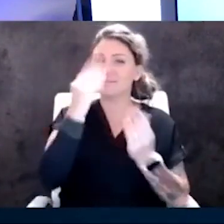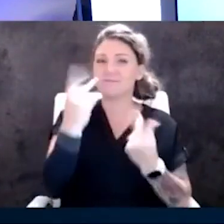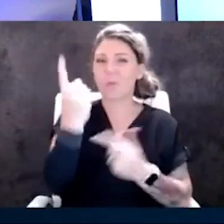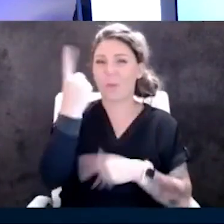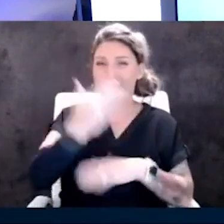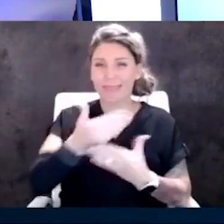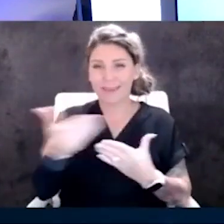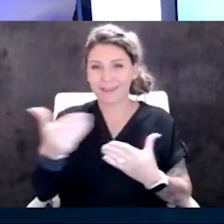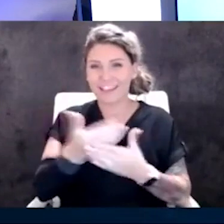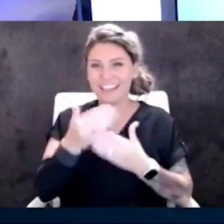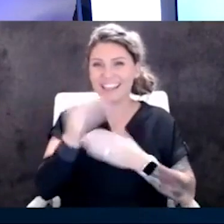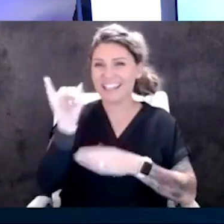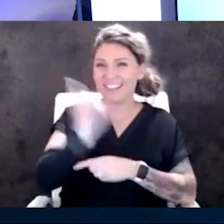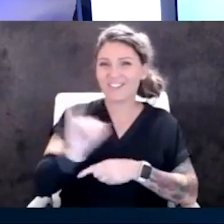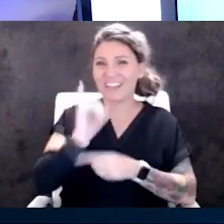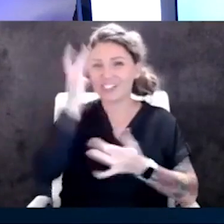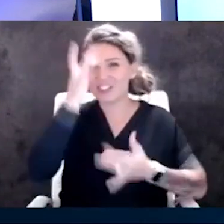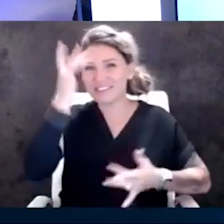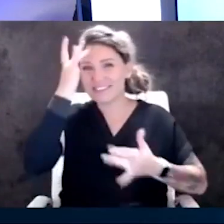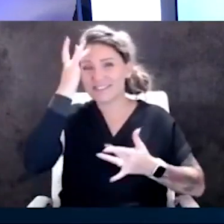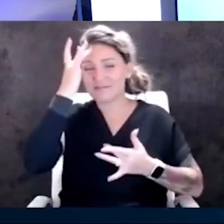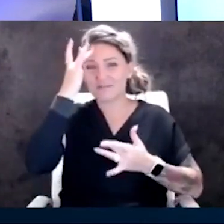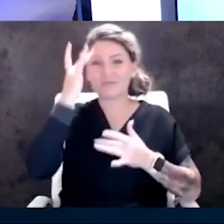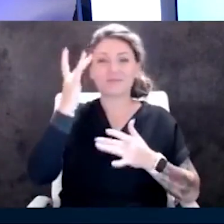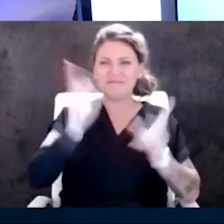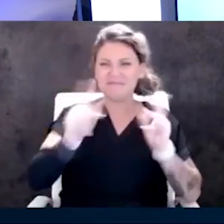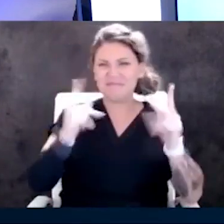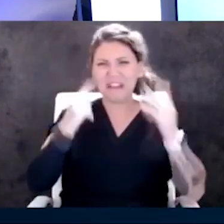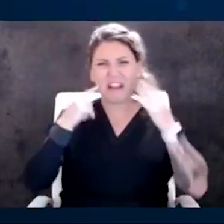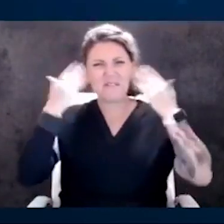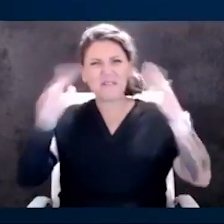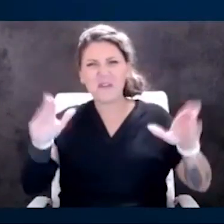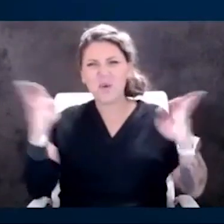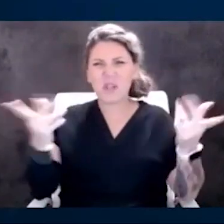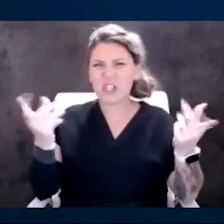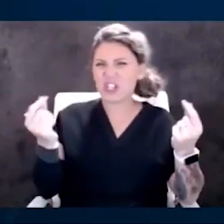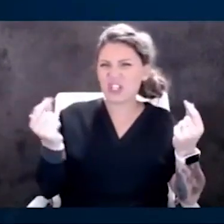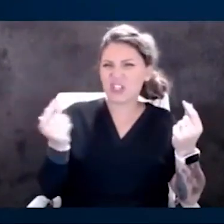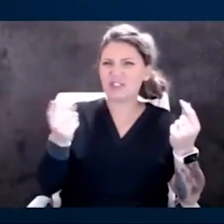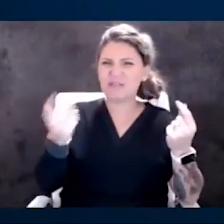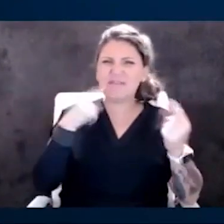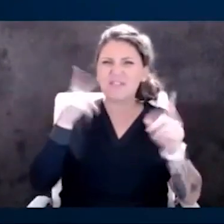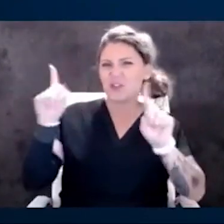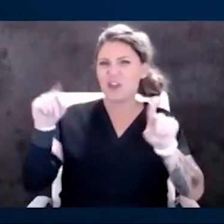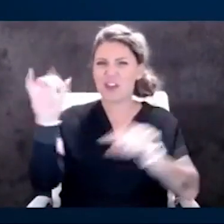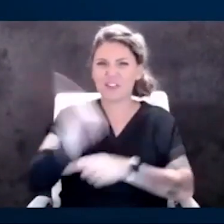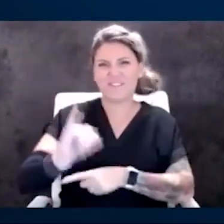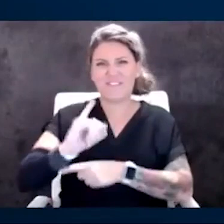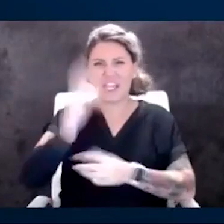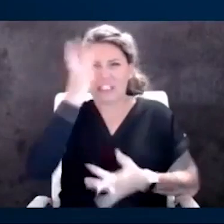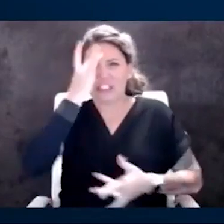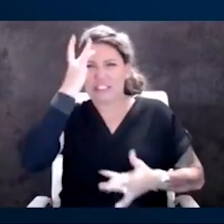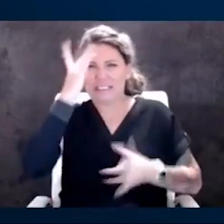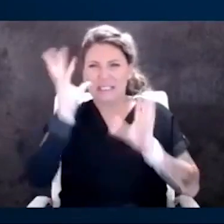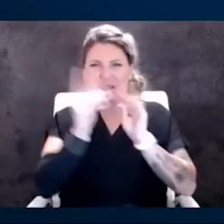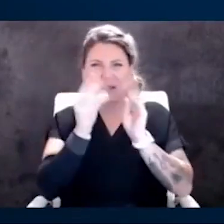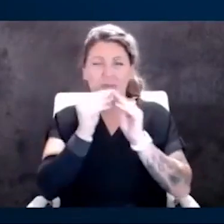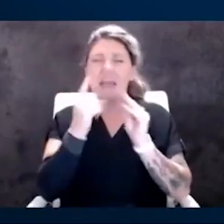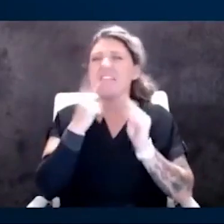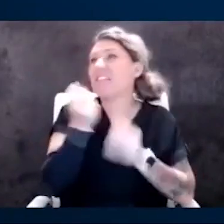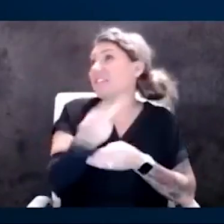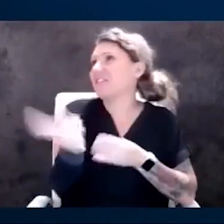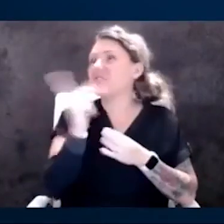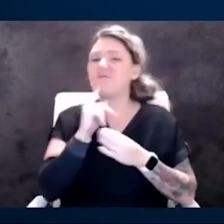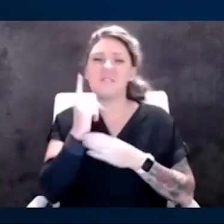infectious disease guys, I don't know what they do. Have you ever been to an infectious disease meeting? I've been to a couple ID meetings. I even went to an ID journal club a few